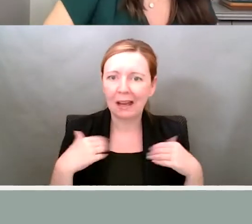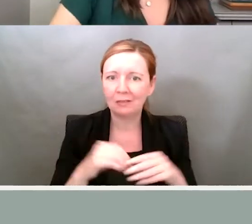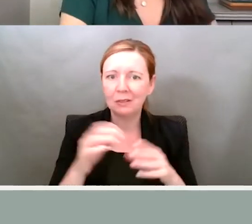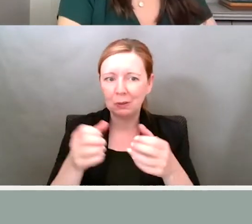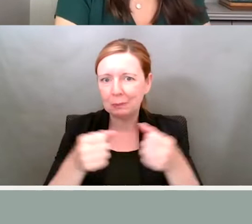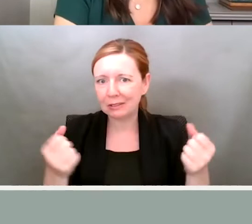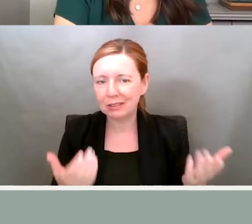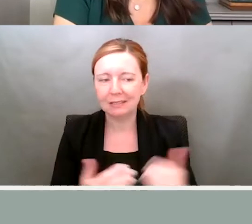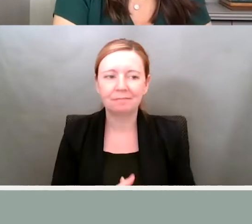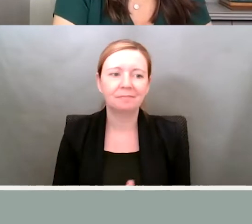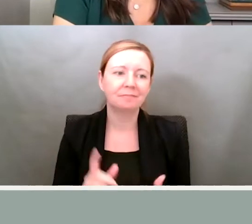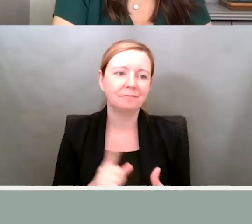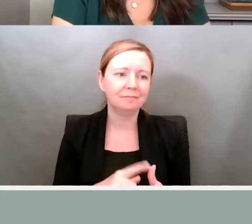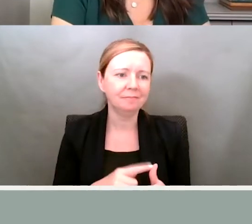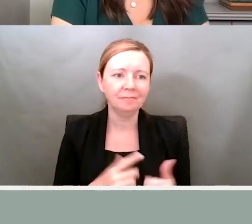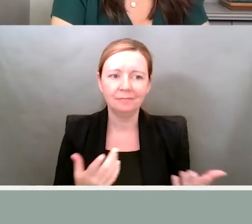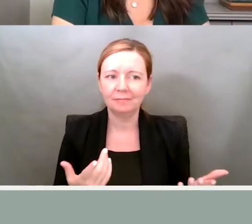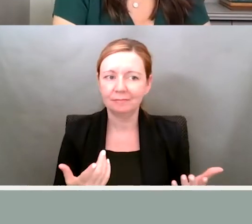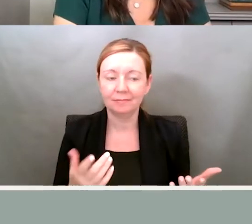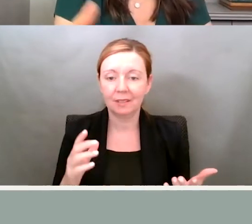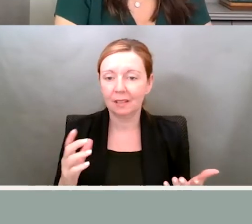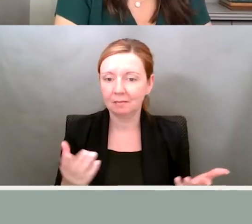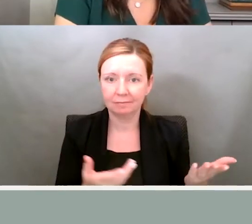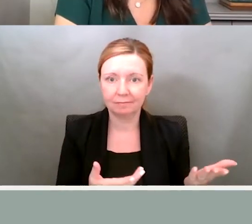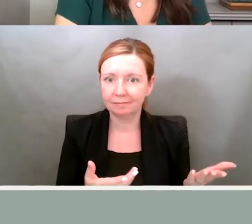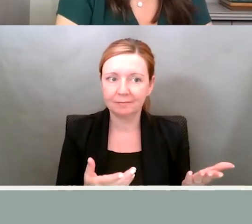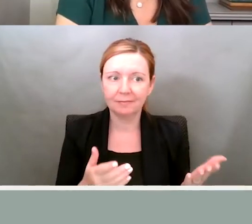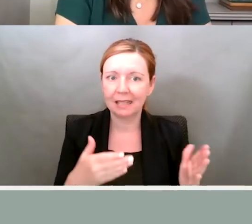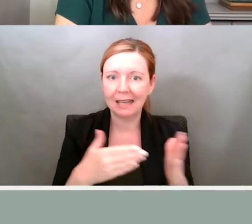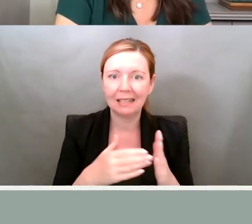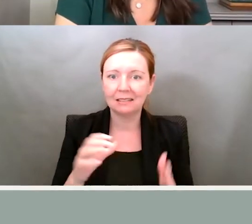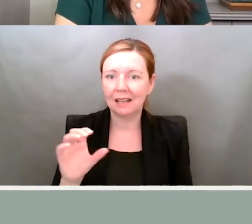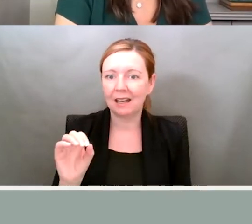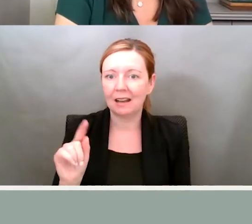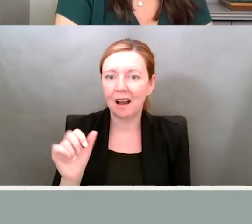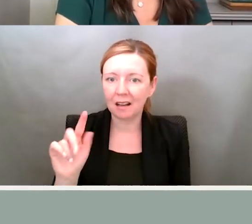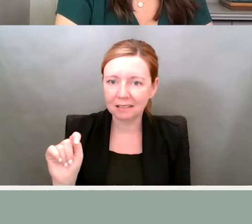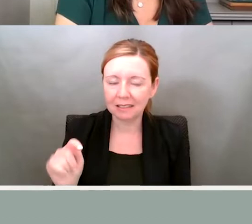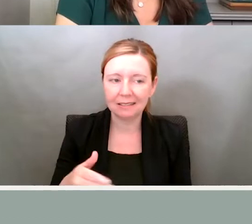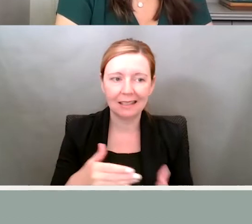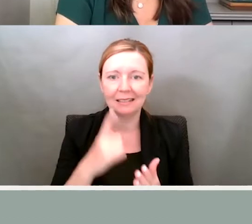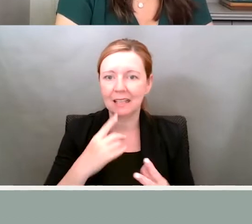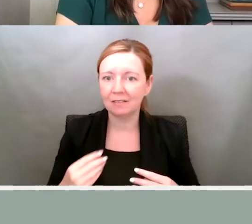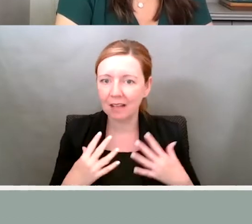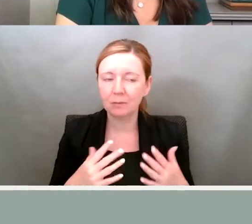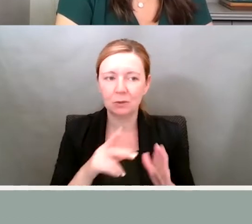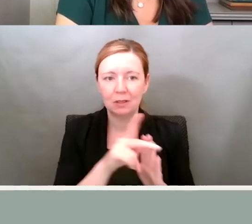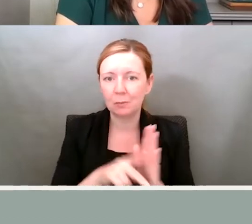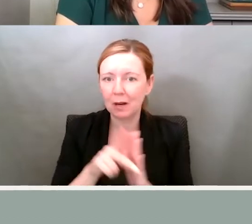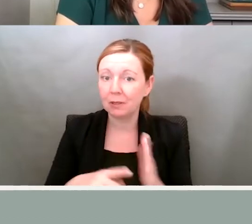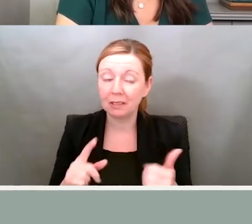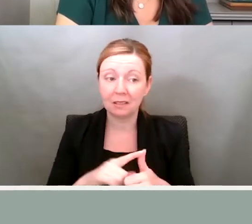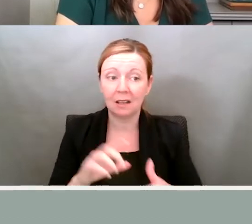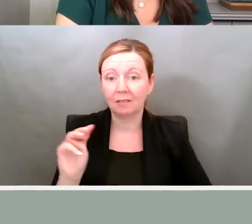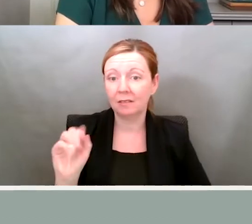So here's how you can enhance the antioxidant, anti-inflammatories properties of, let's say,